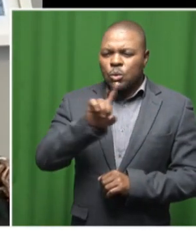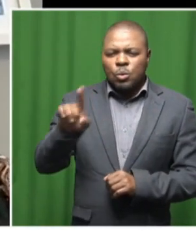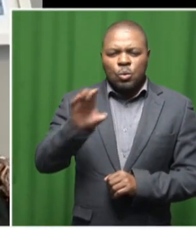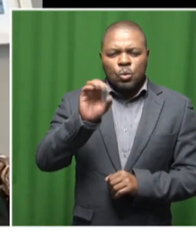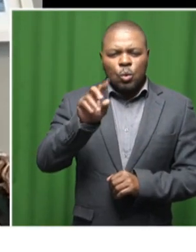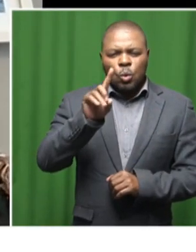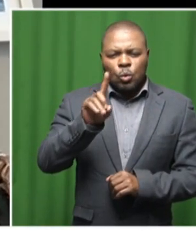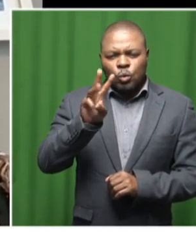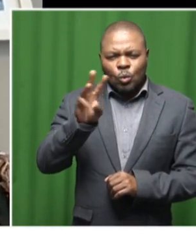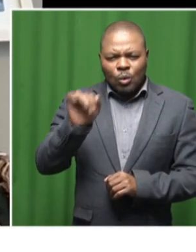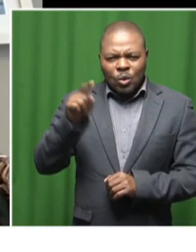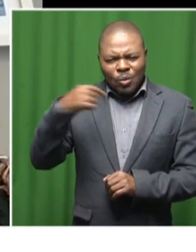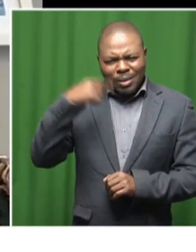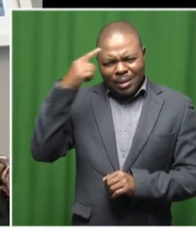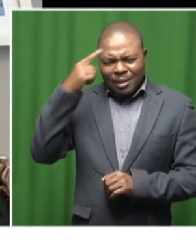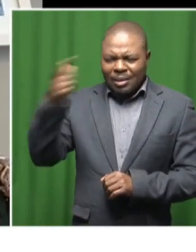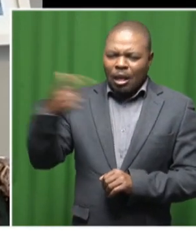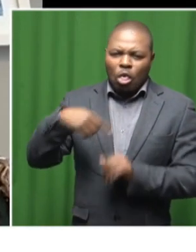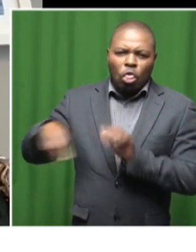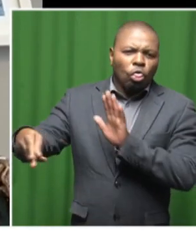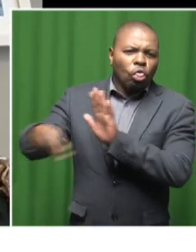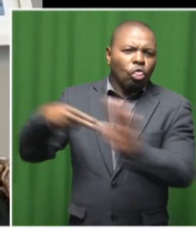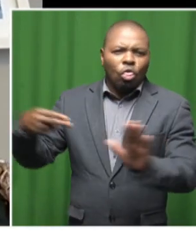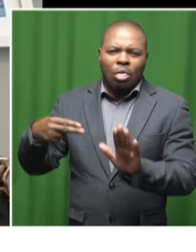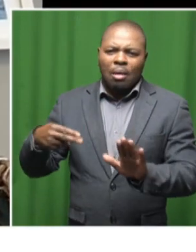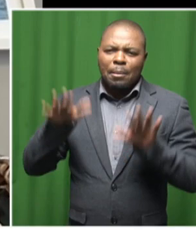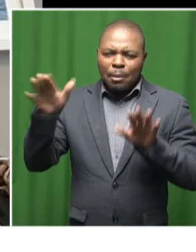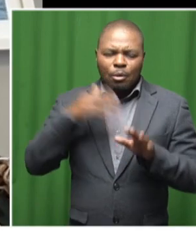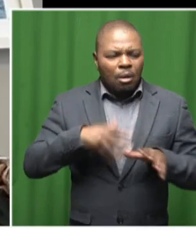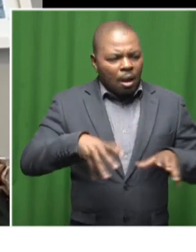so much stigma associated with accepting a school lunch?